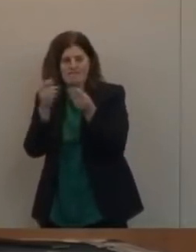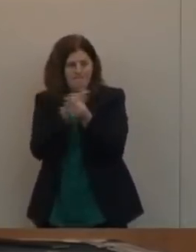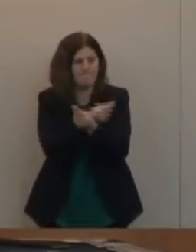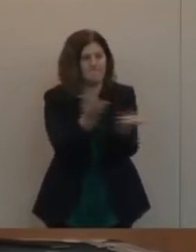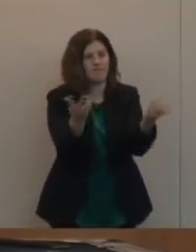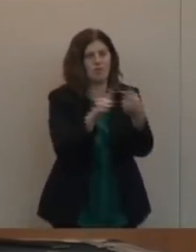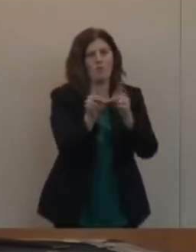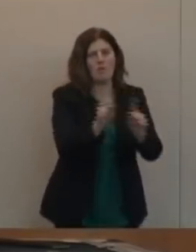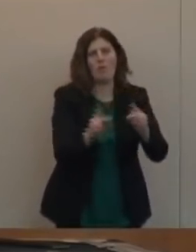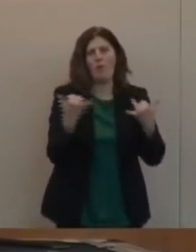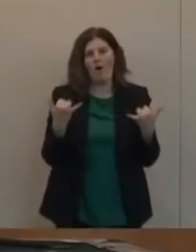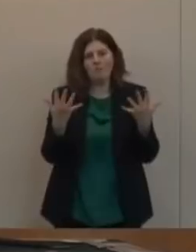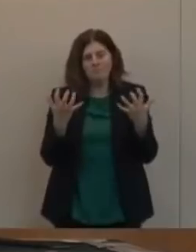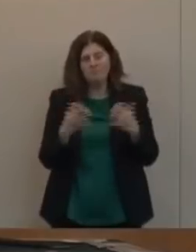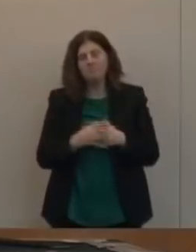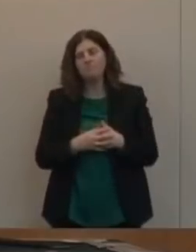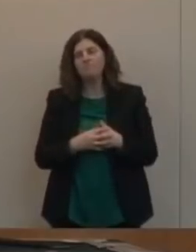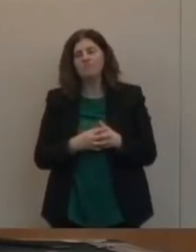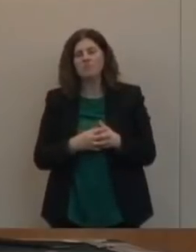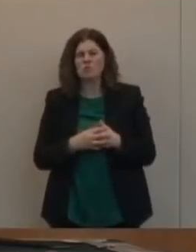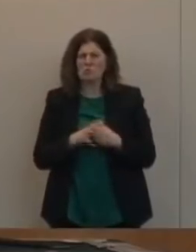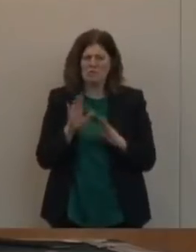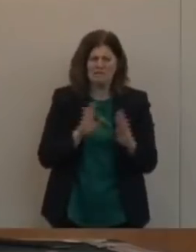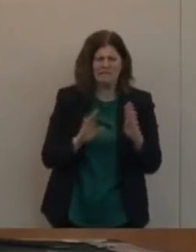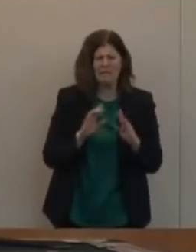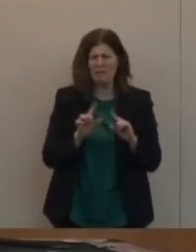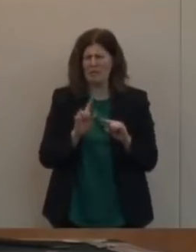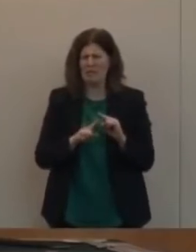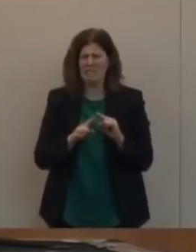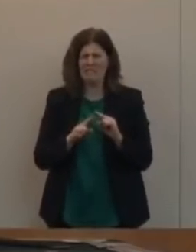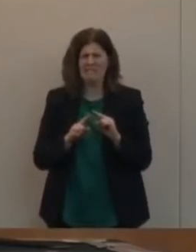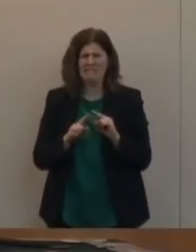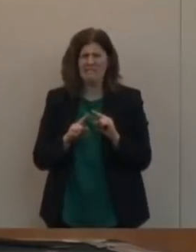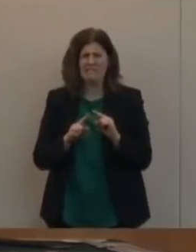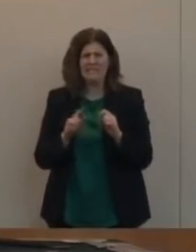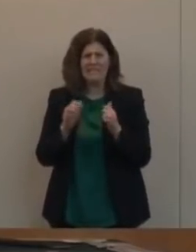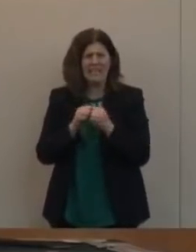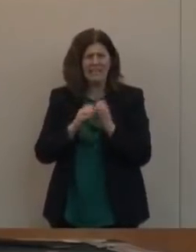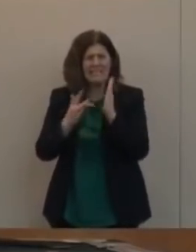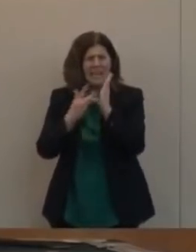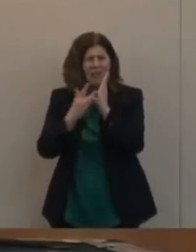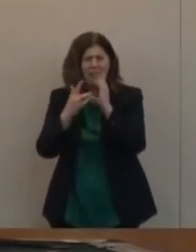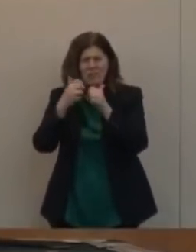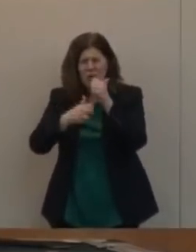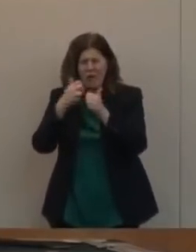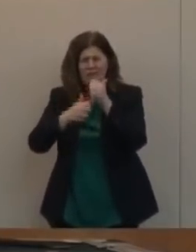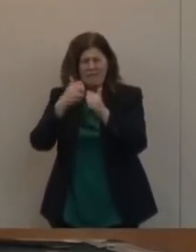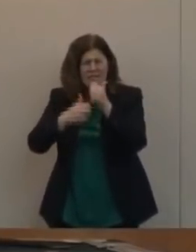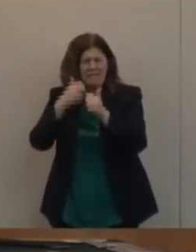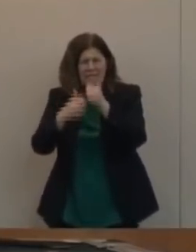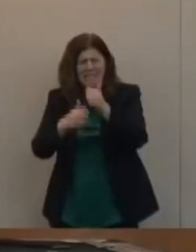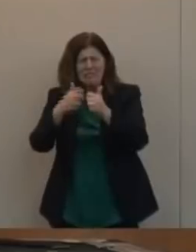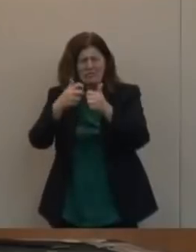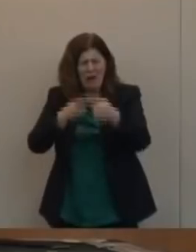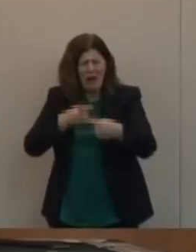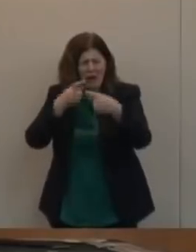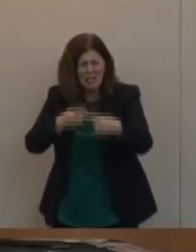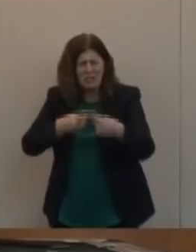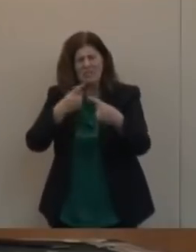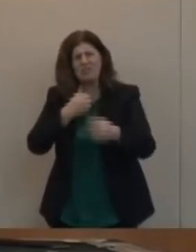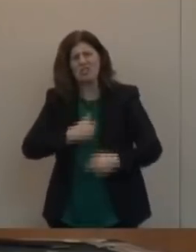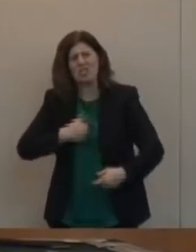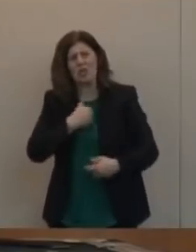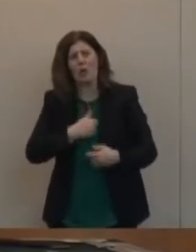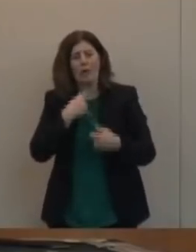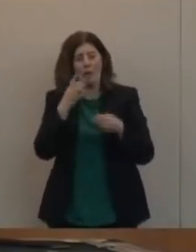out. So it's troubling that we couldn't get the IT to work the way that we intended, or that